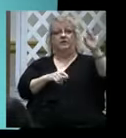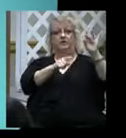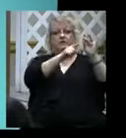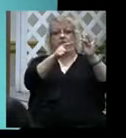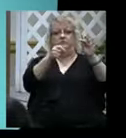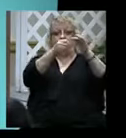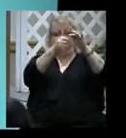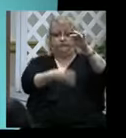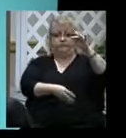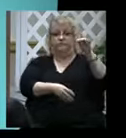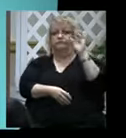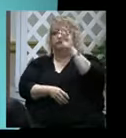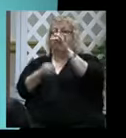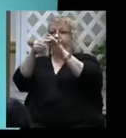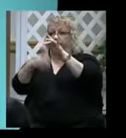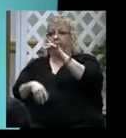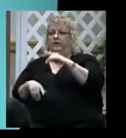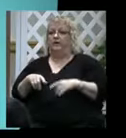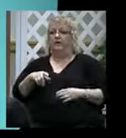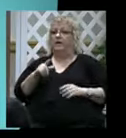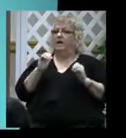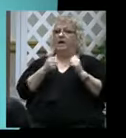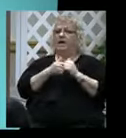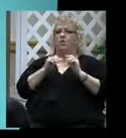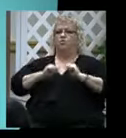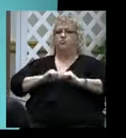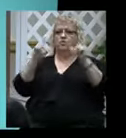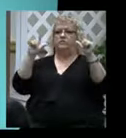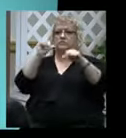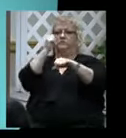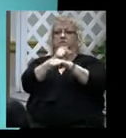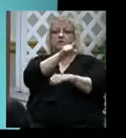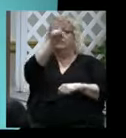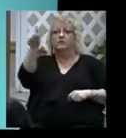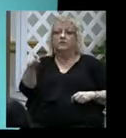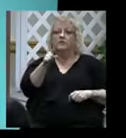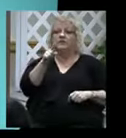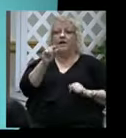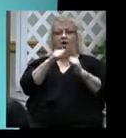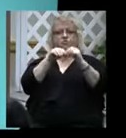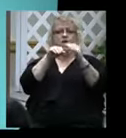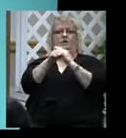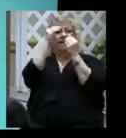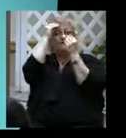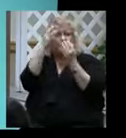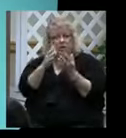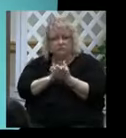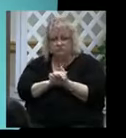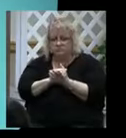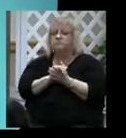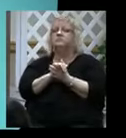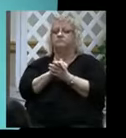resources, okay? The way that our website is set up is so easy to access the information.